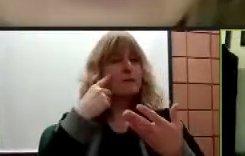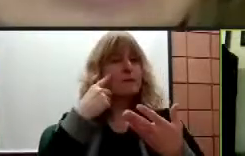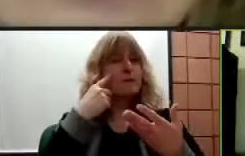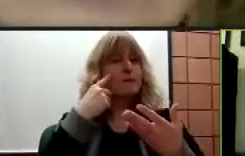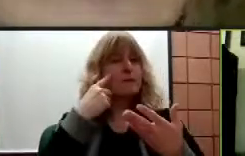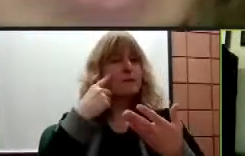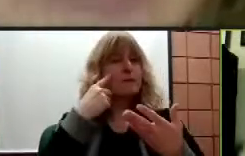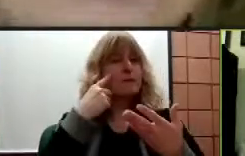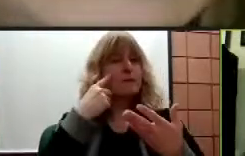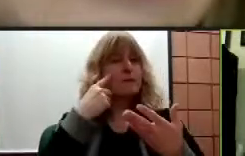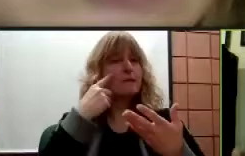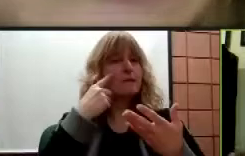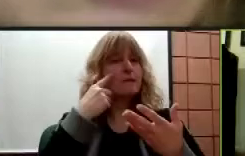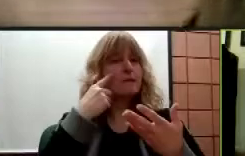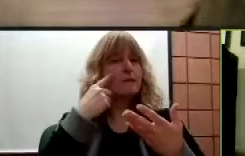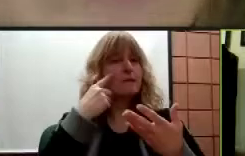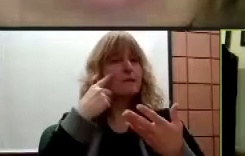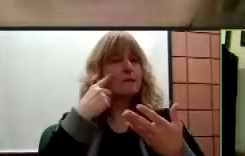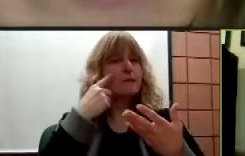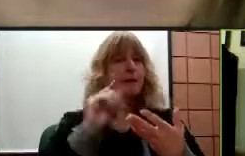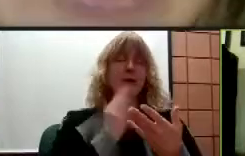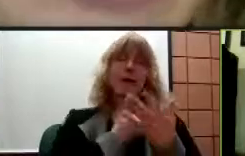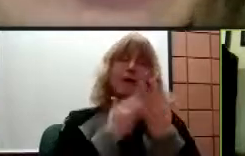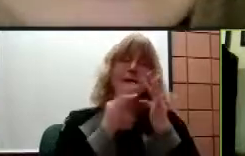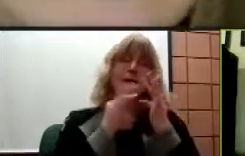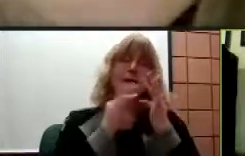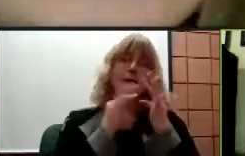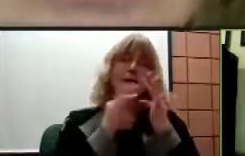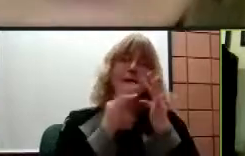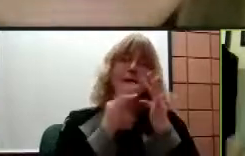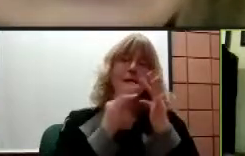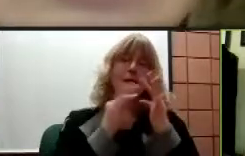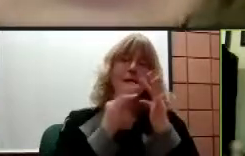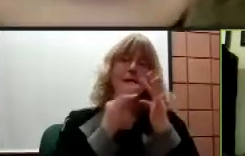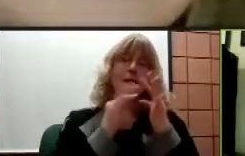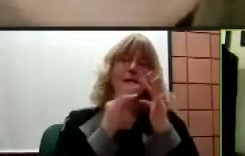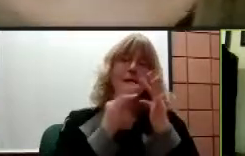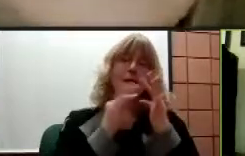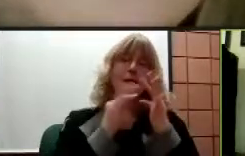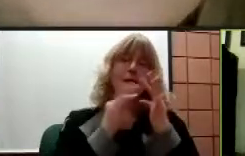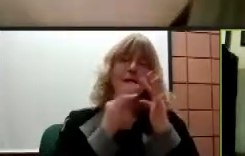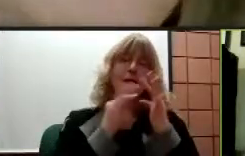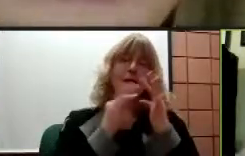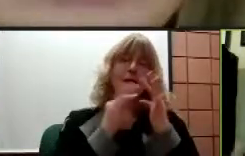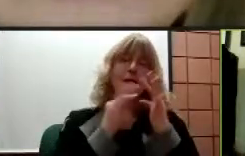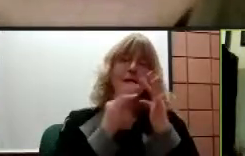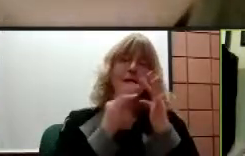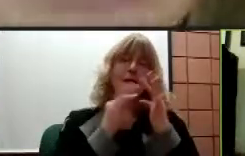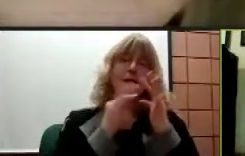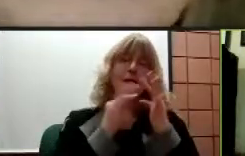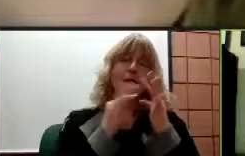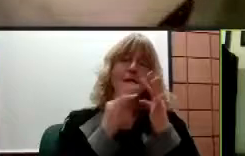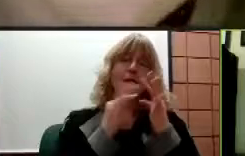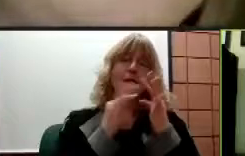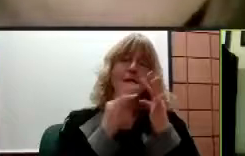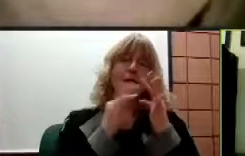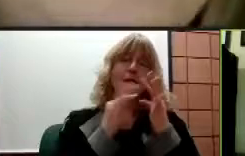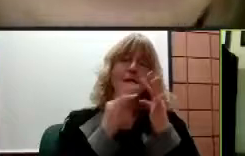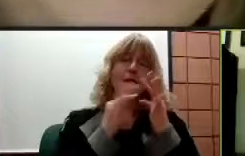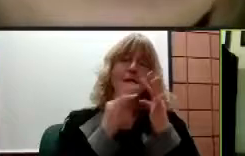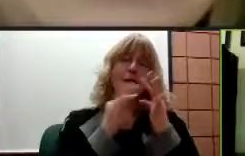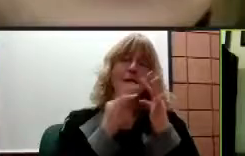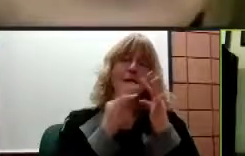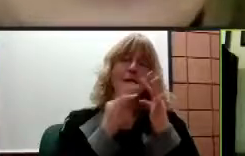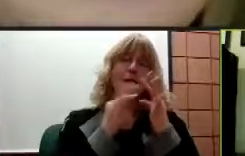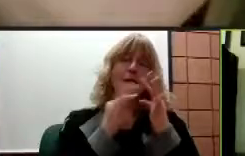families that want to know more information and really start to dig into what is the best choice for